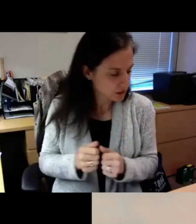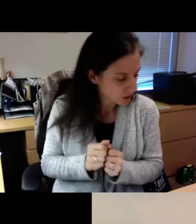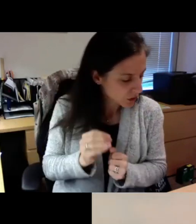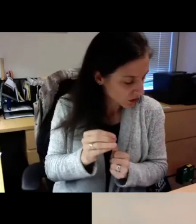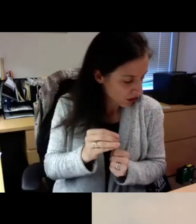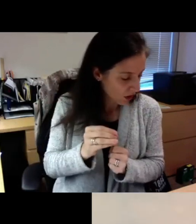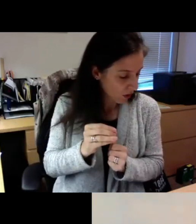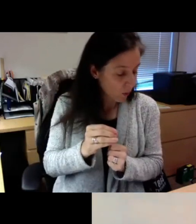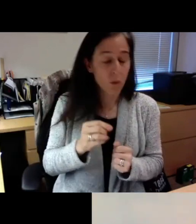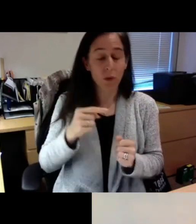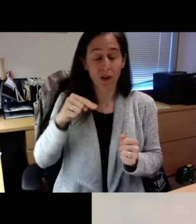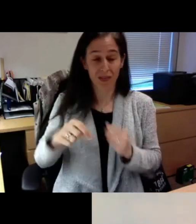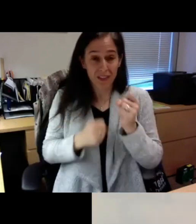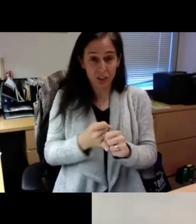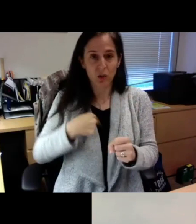go ahead.